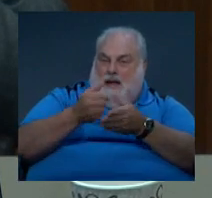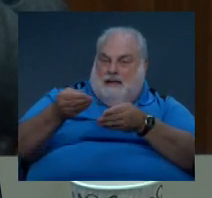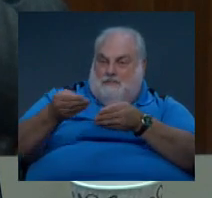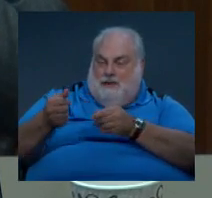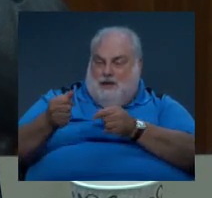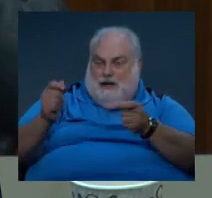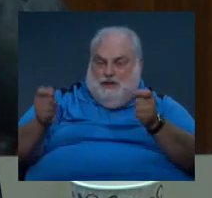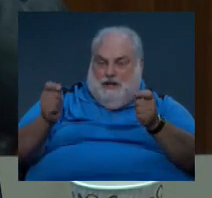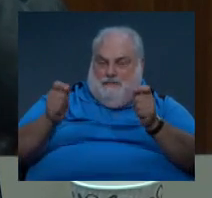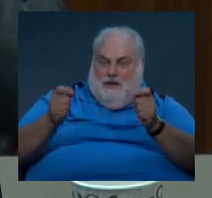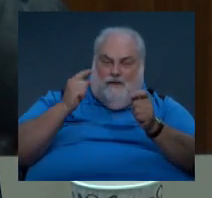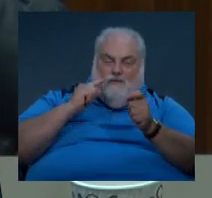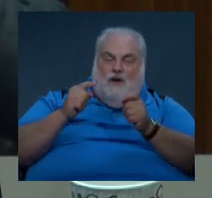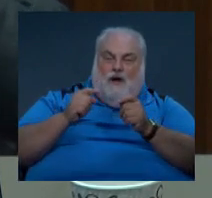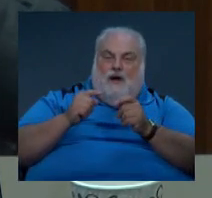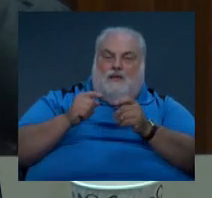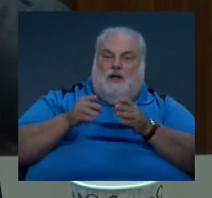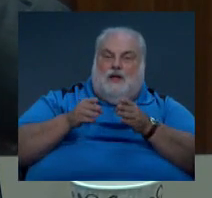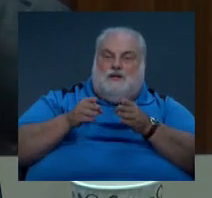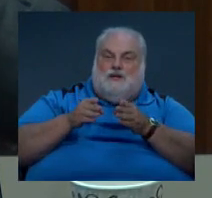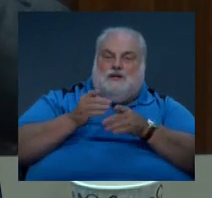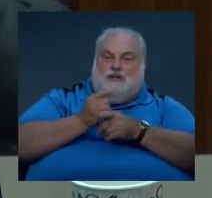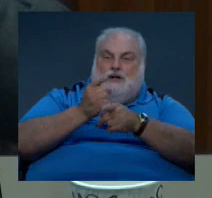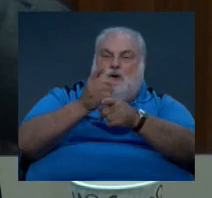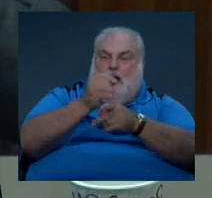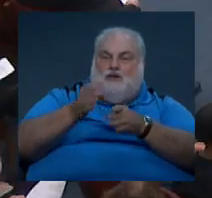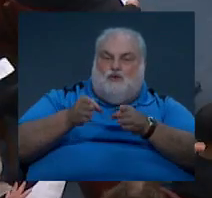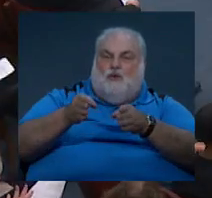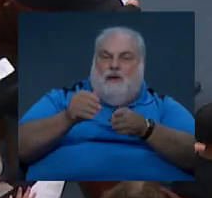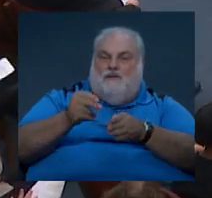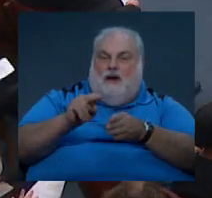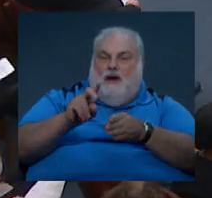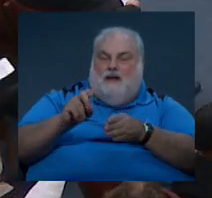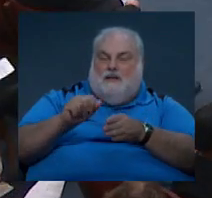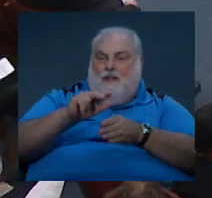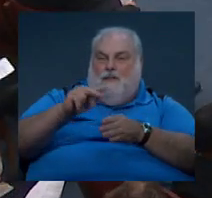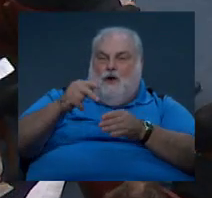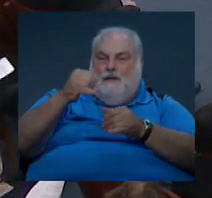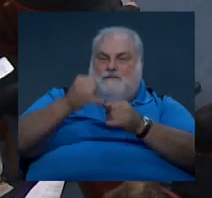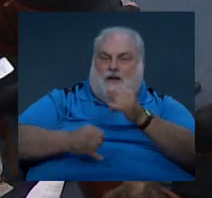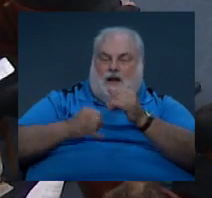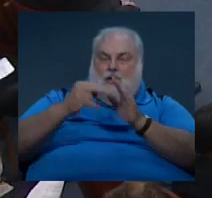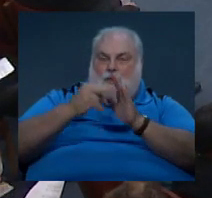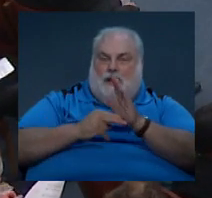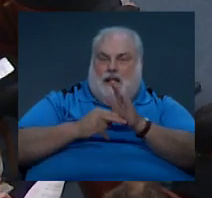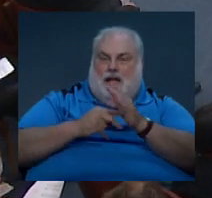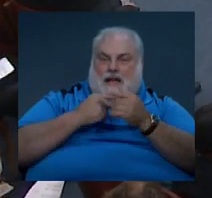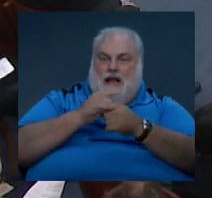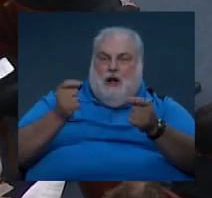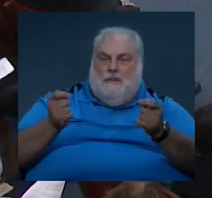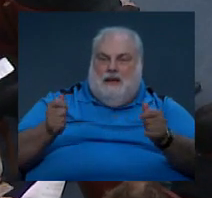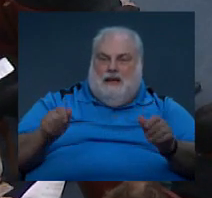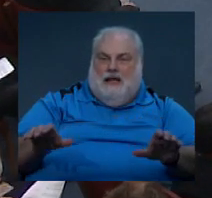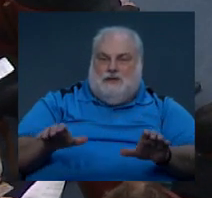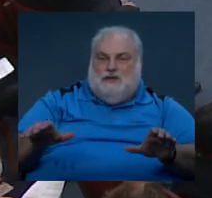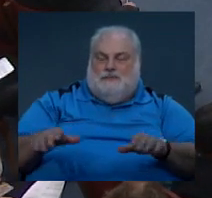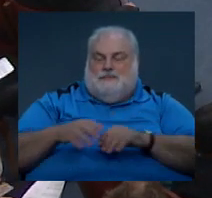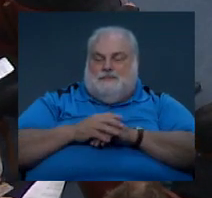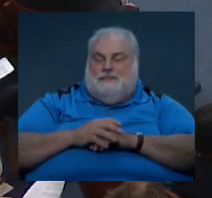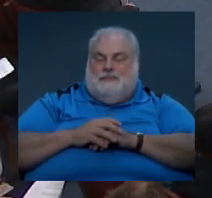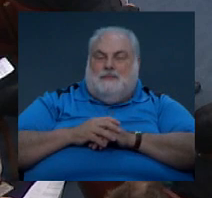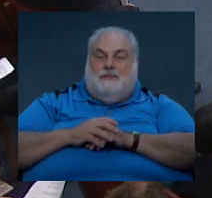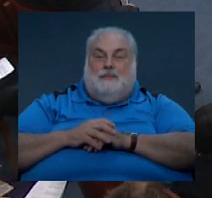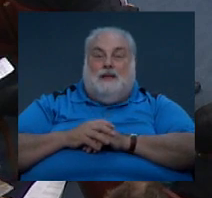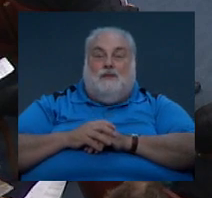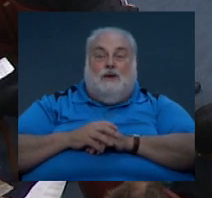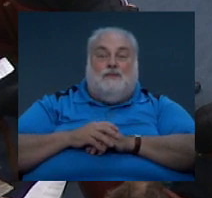expenditure adjustments for the general and street funds, to declare an emergency. Third and final reading. We've now had 3 readings as it relates to this ordinance. Are there